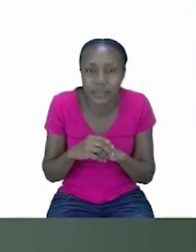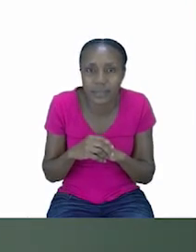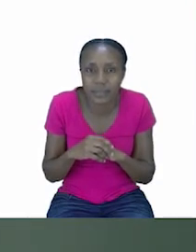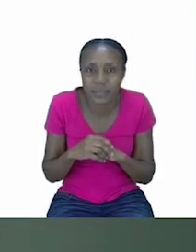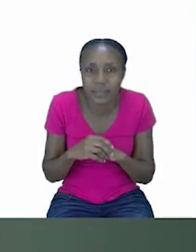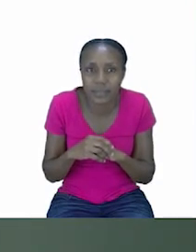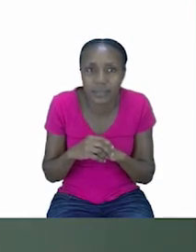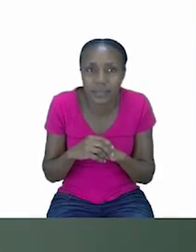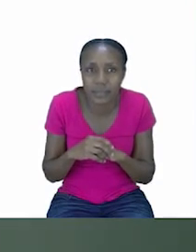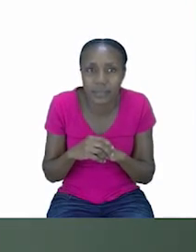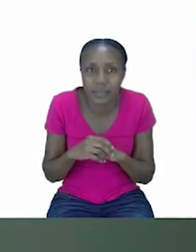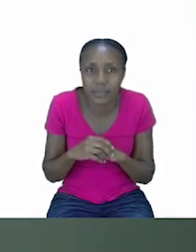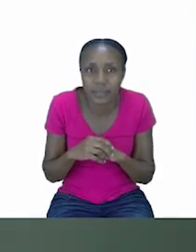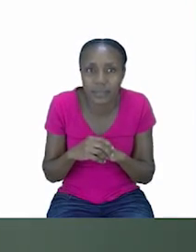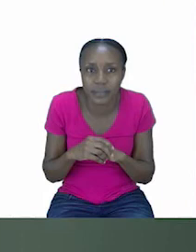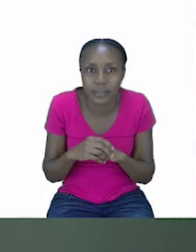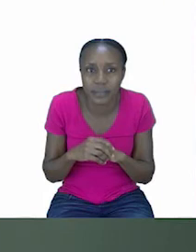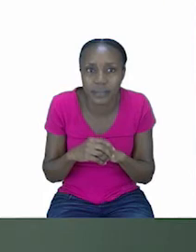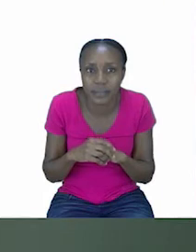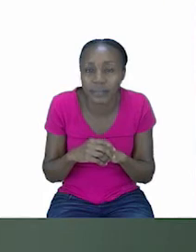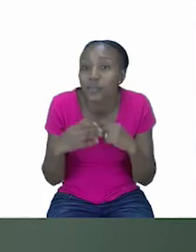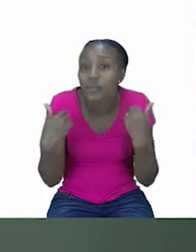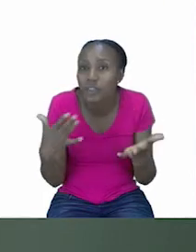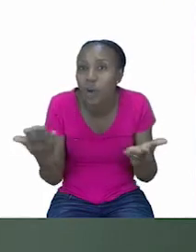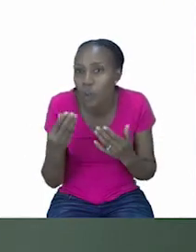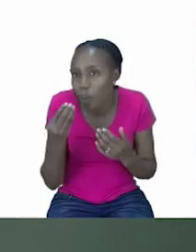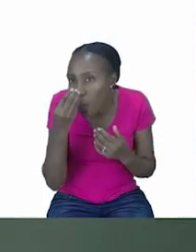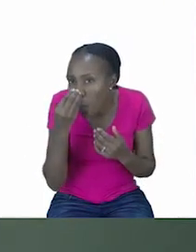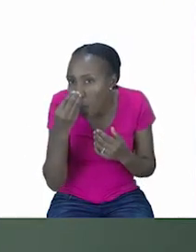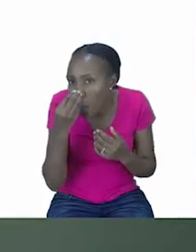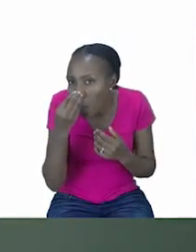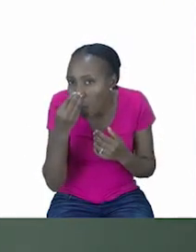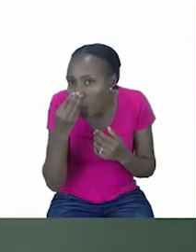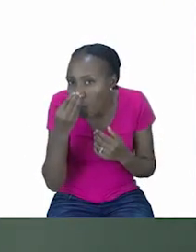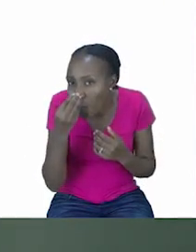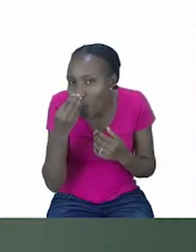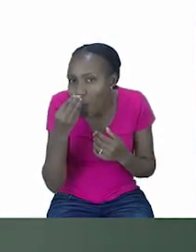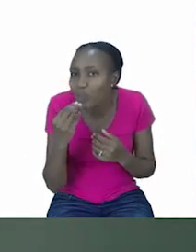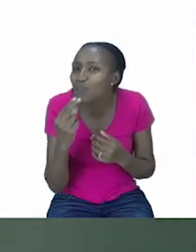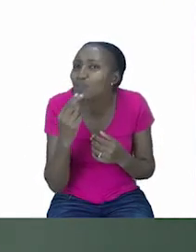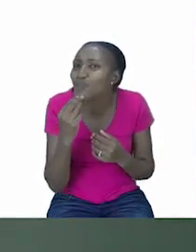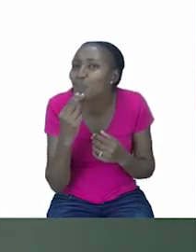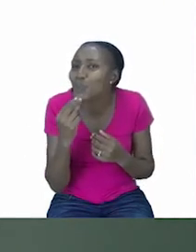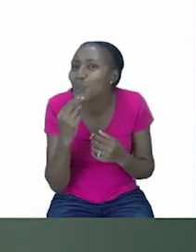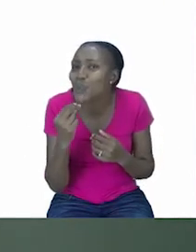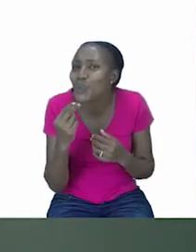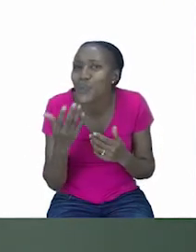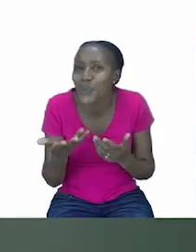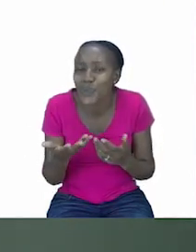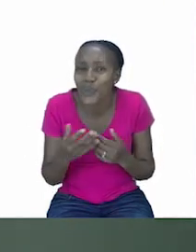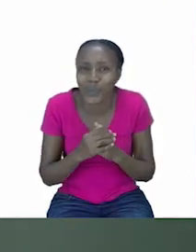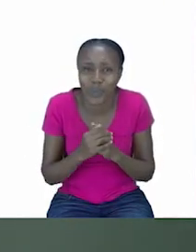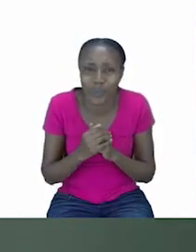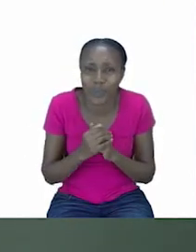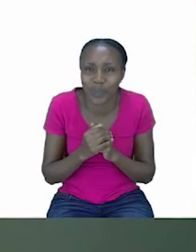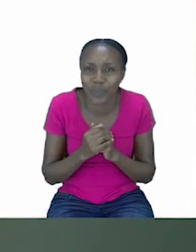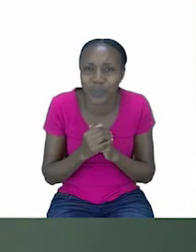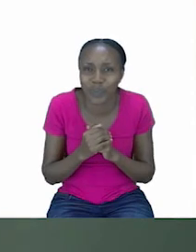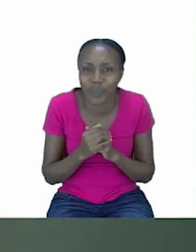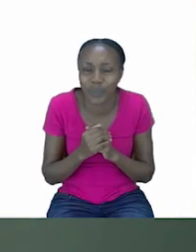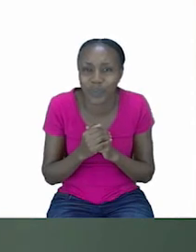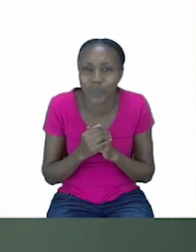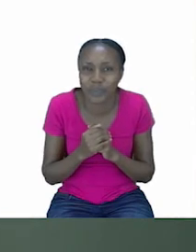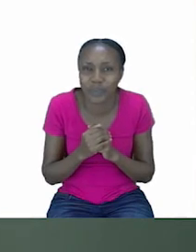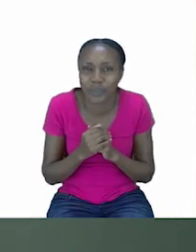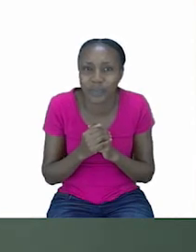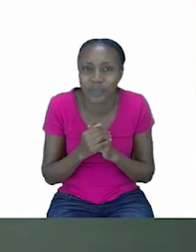we have the cute little nose. So you will take your pencil and